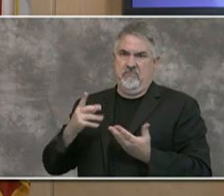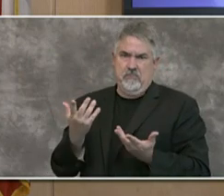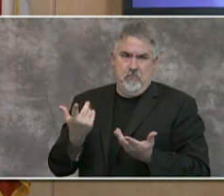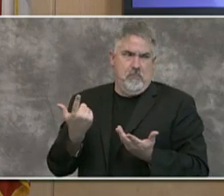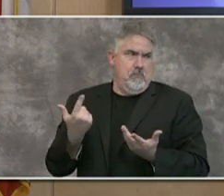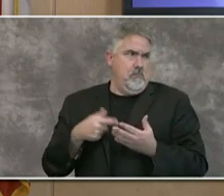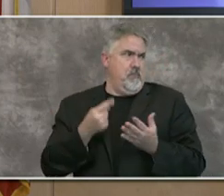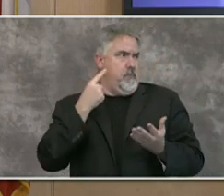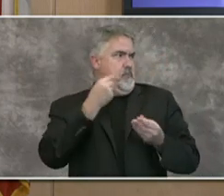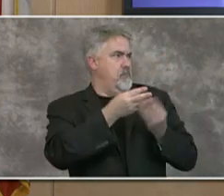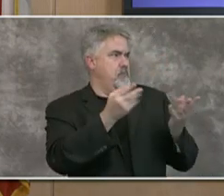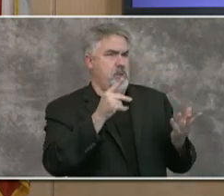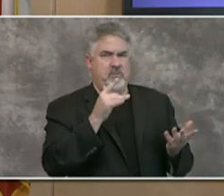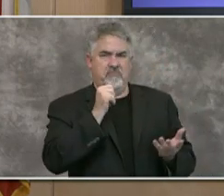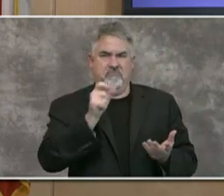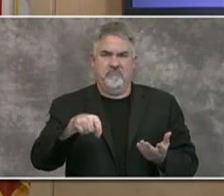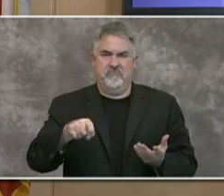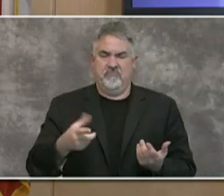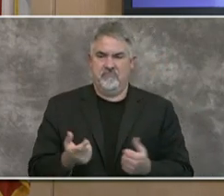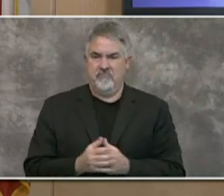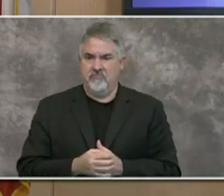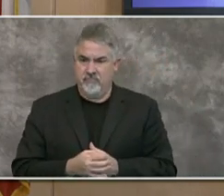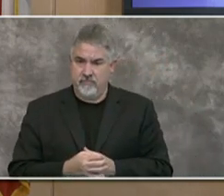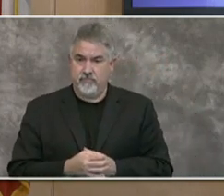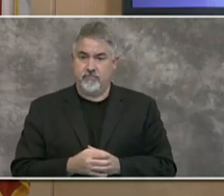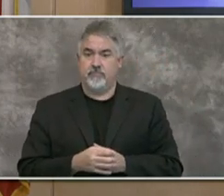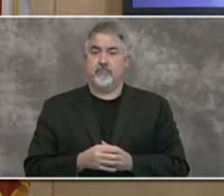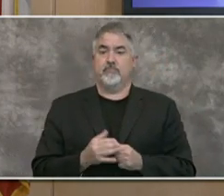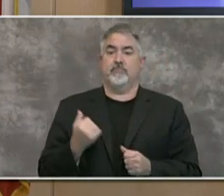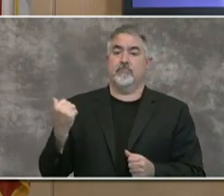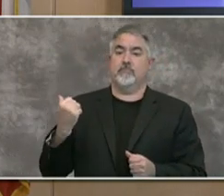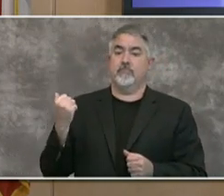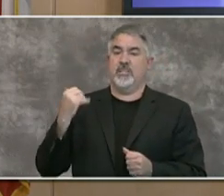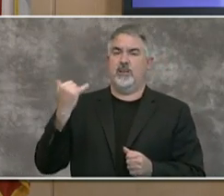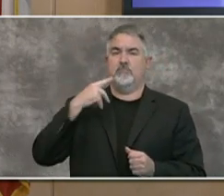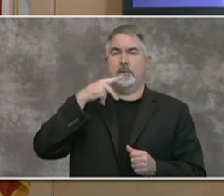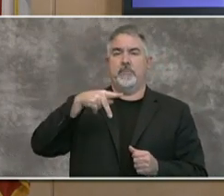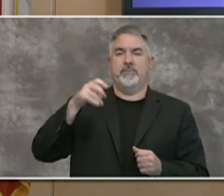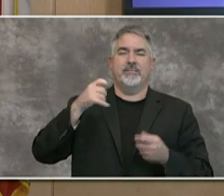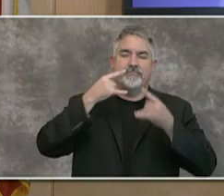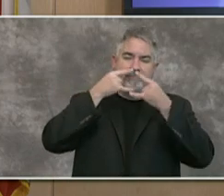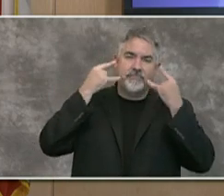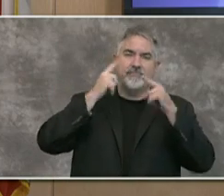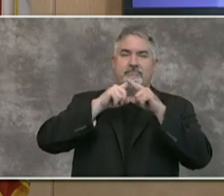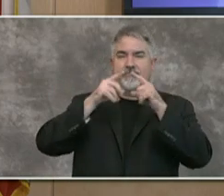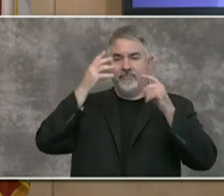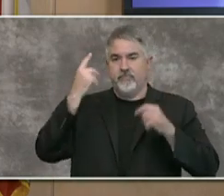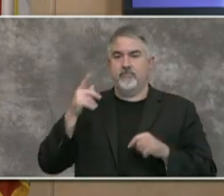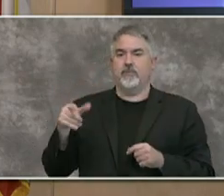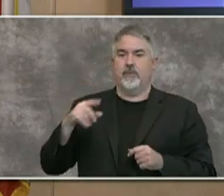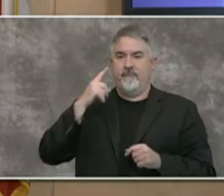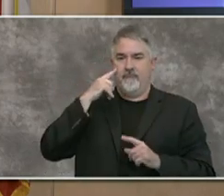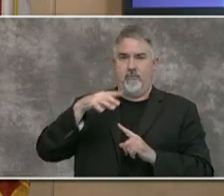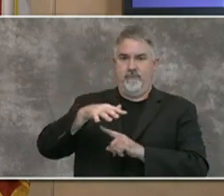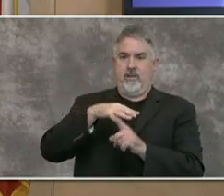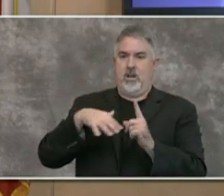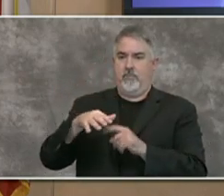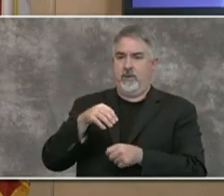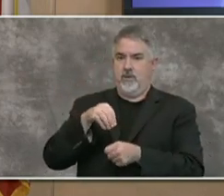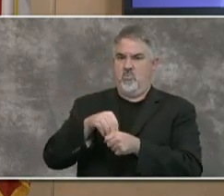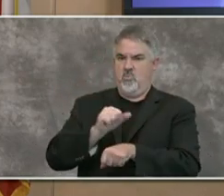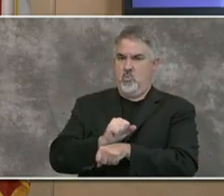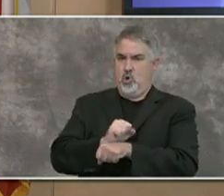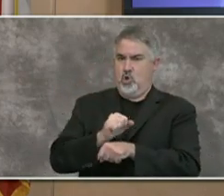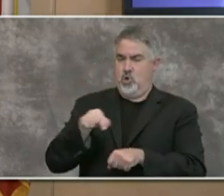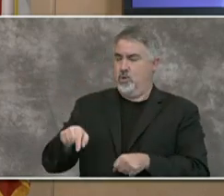This next question deals with protective equipment in the work environment, and Supervisor Nathan Fletcher will answer that question. Yes, I believe we've